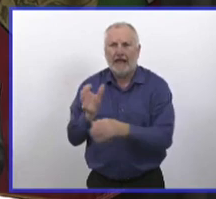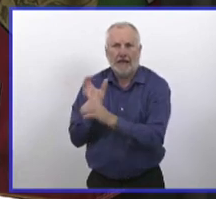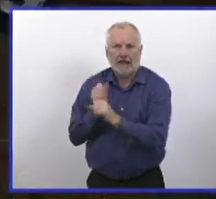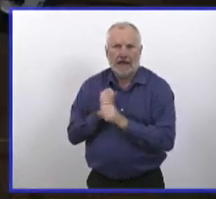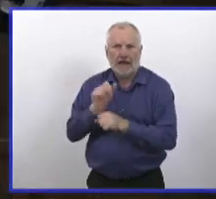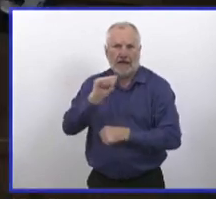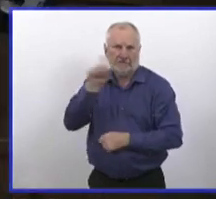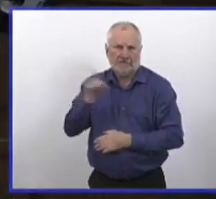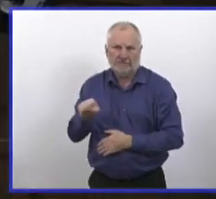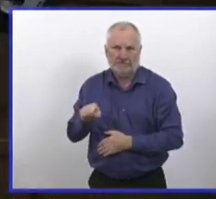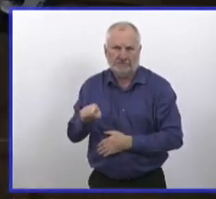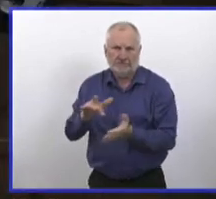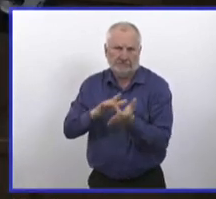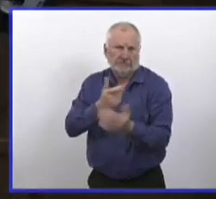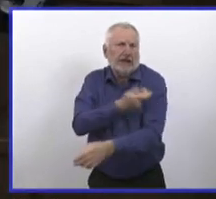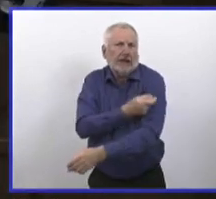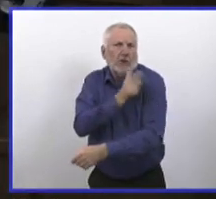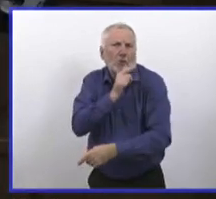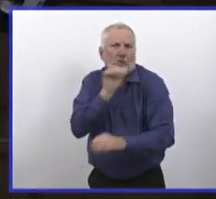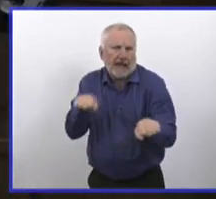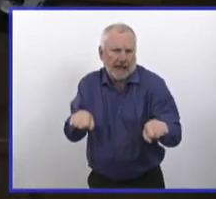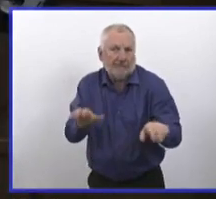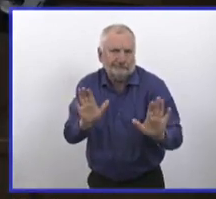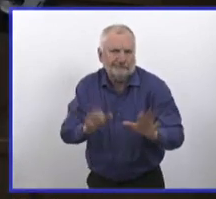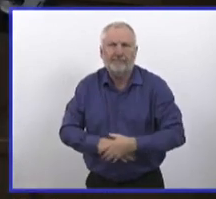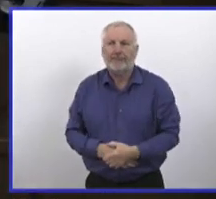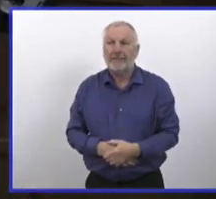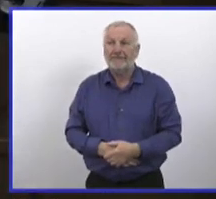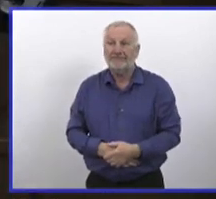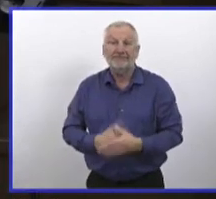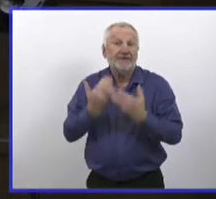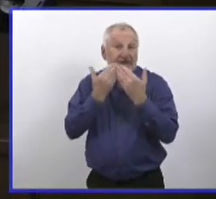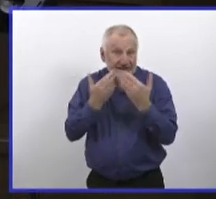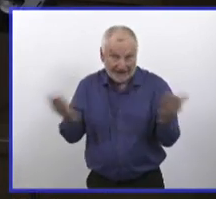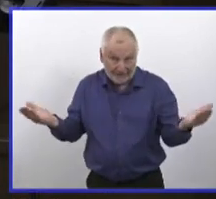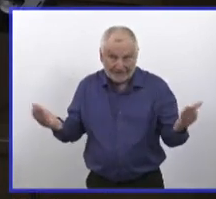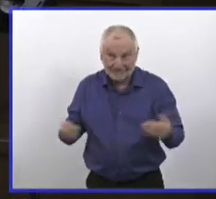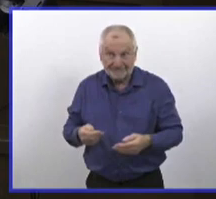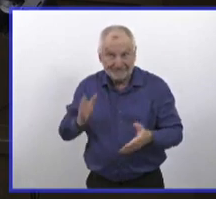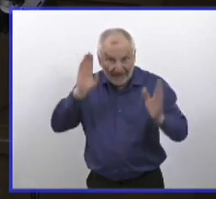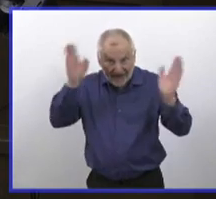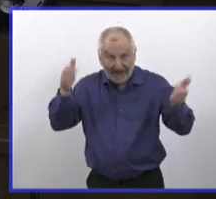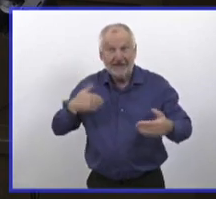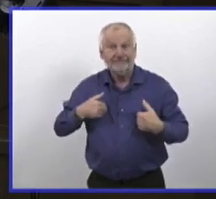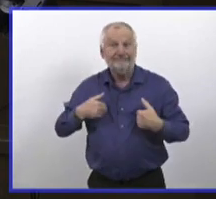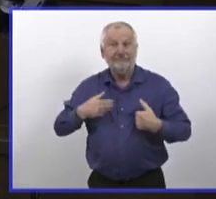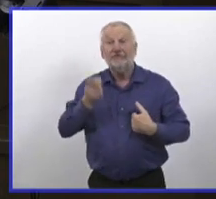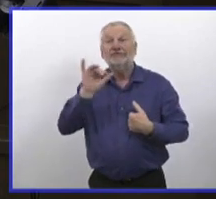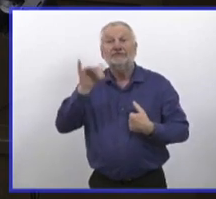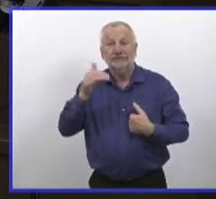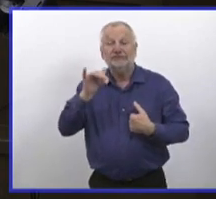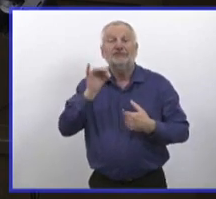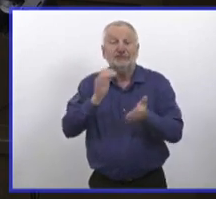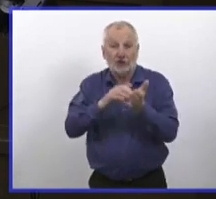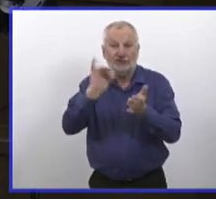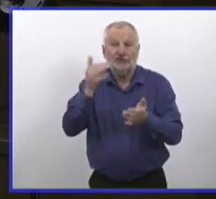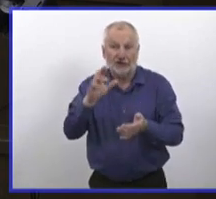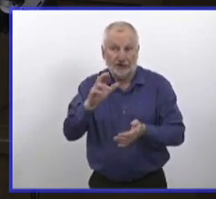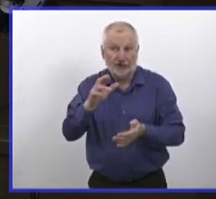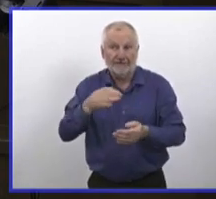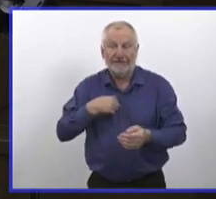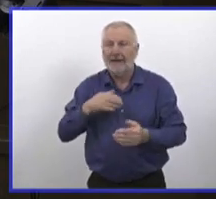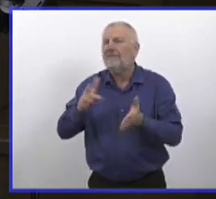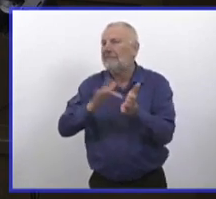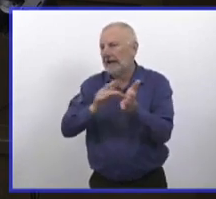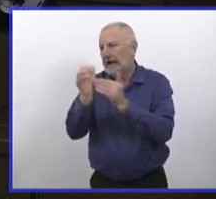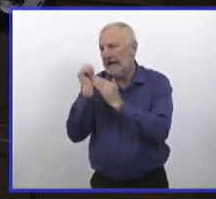much. Thank you. Good afternoon, everyone. I'm Dr. Jos Reimer, the medical lead for the Vaccine Implementation